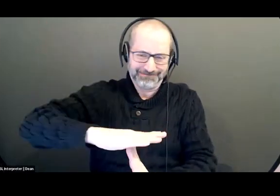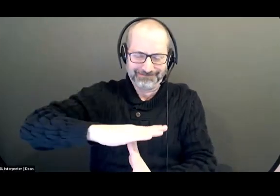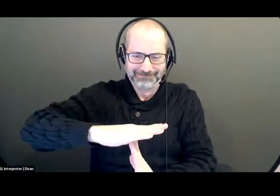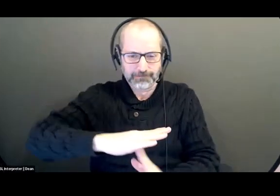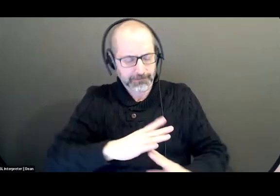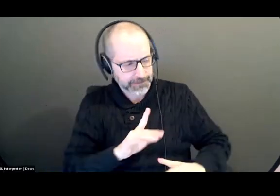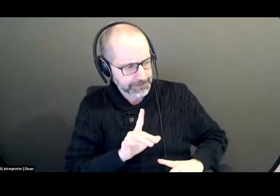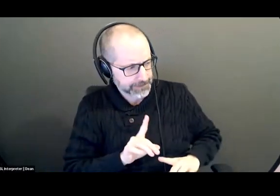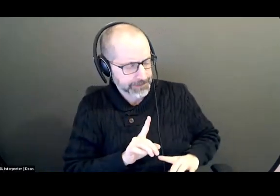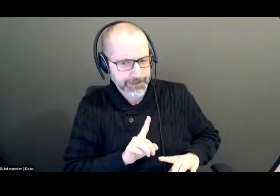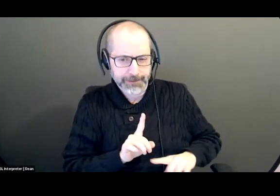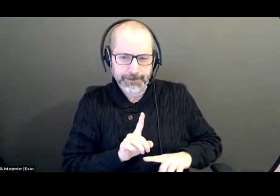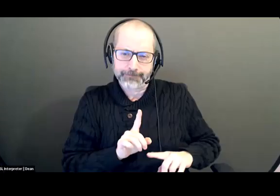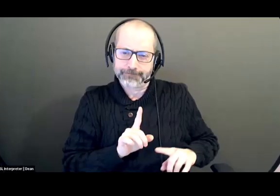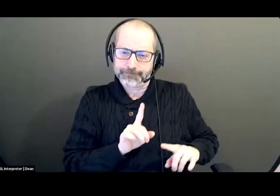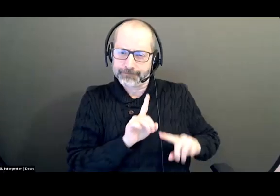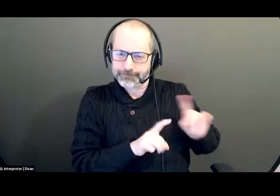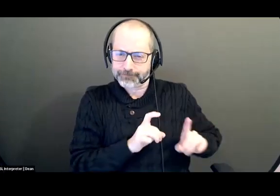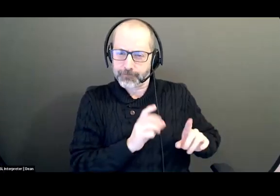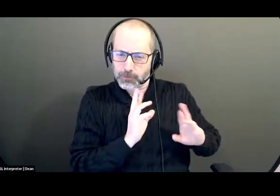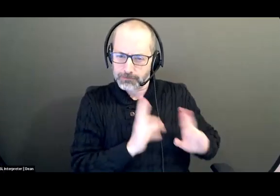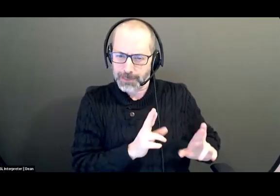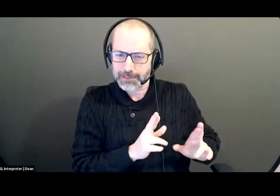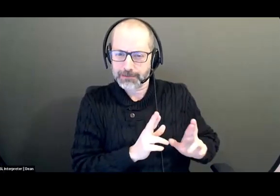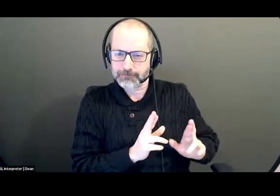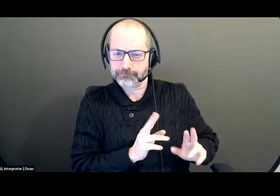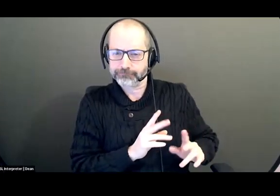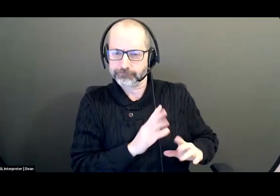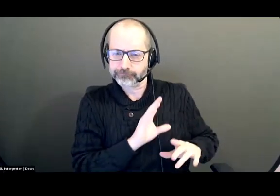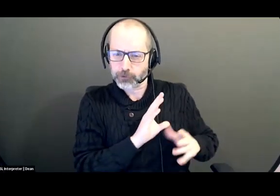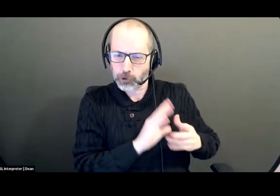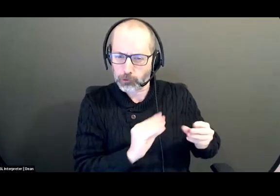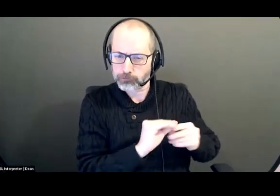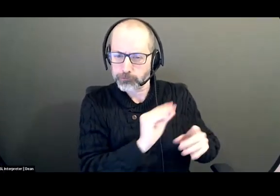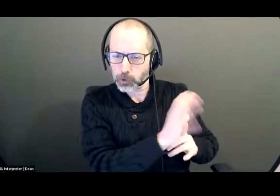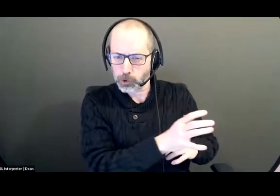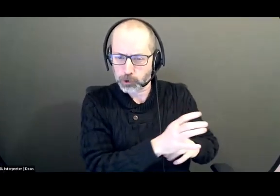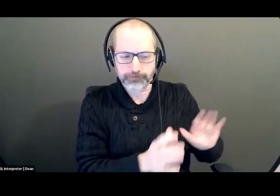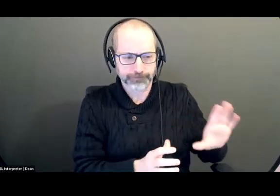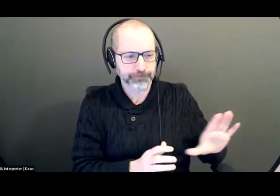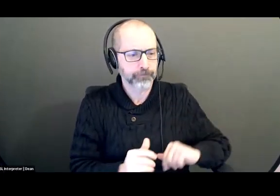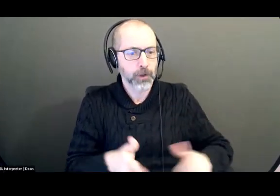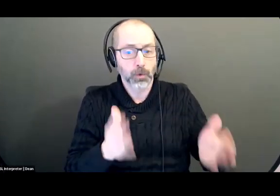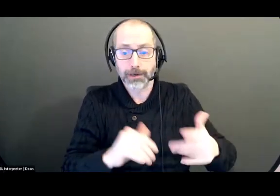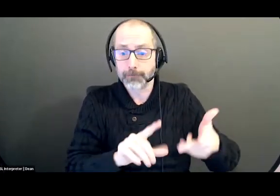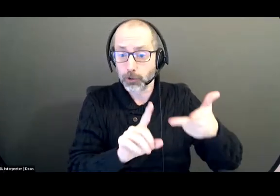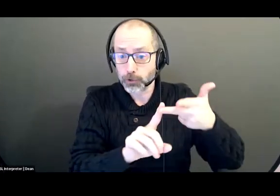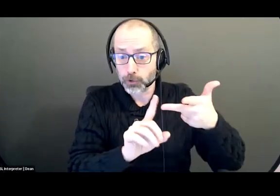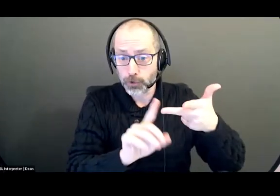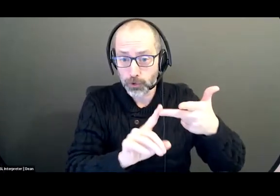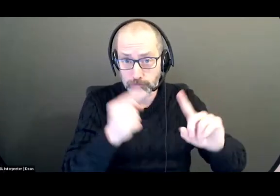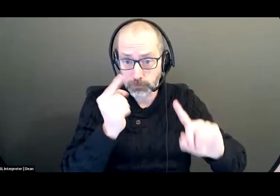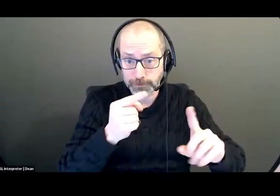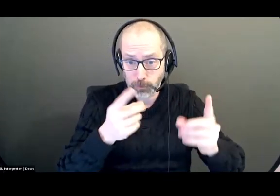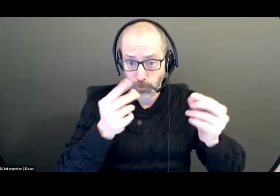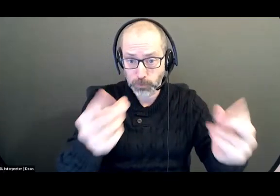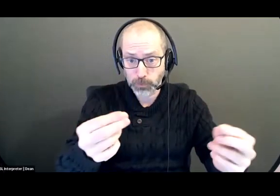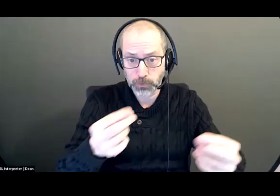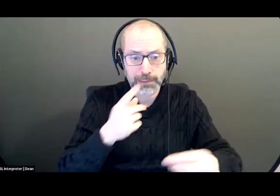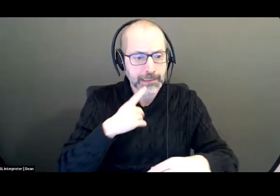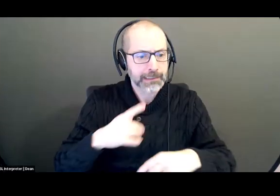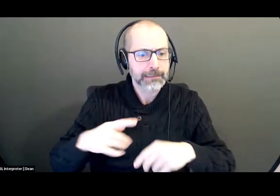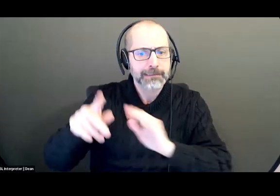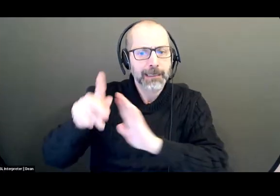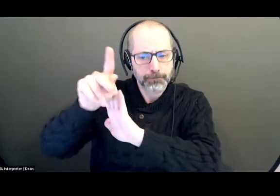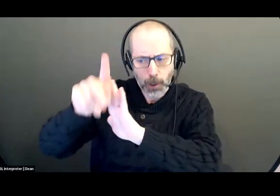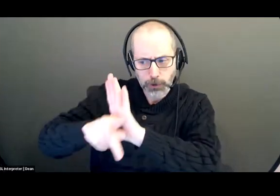highlights what culturally safety care can look like when we put it into practice. Next slide, please. Our